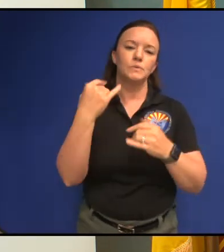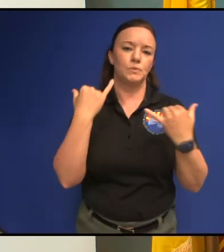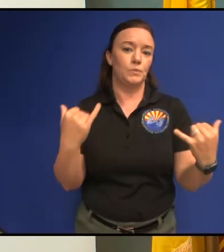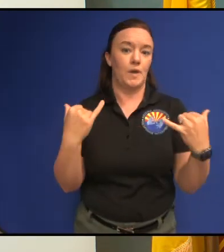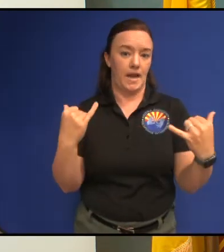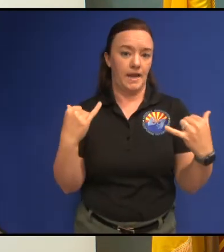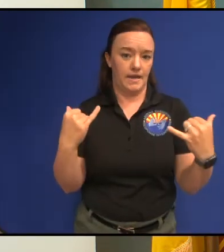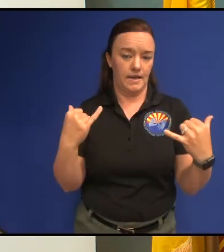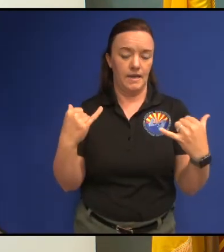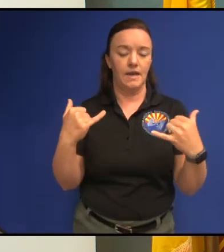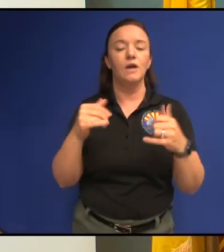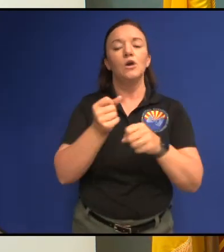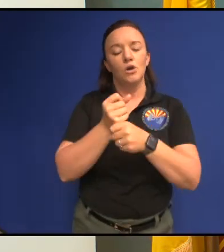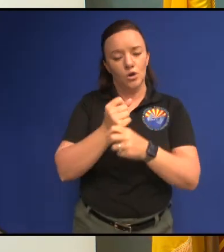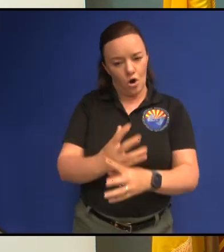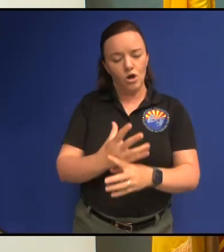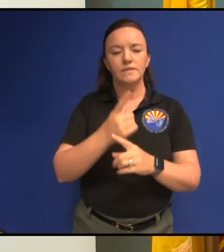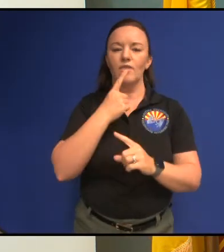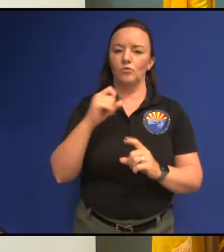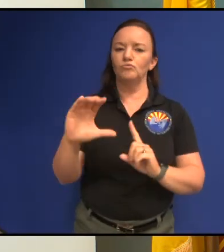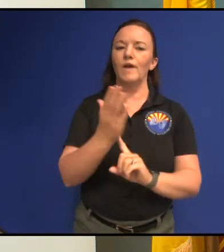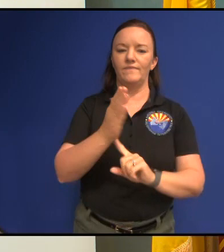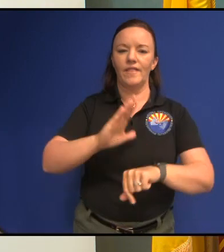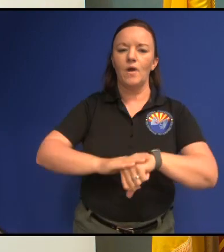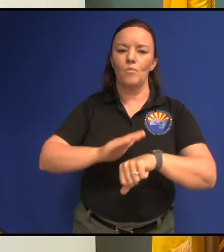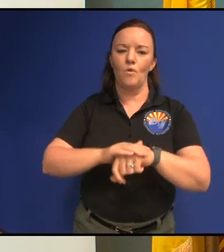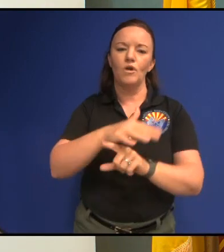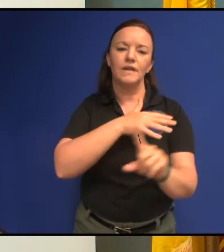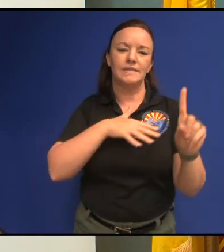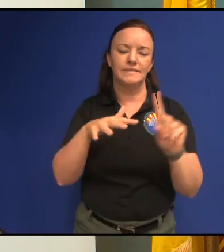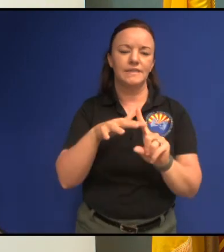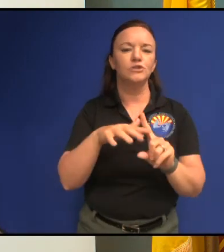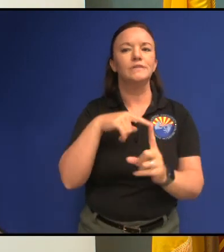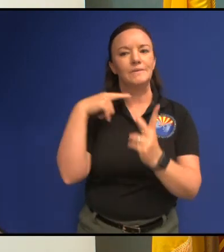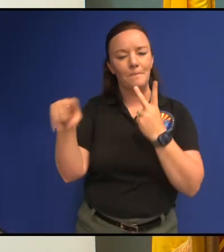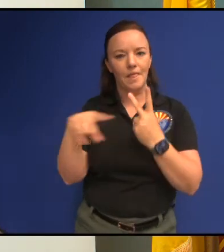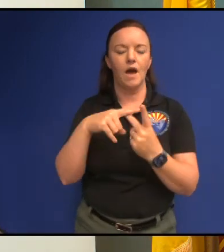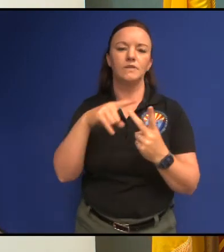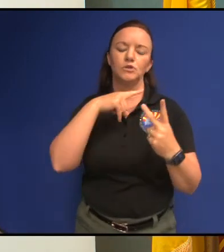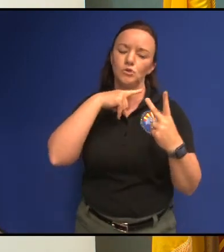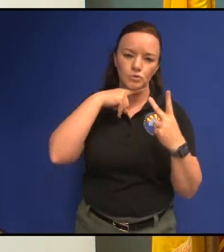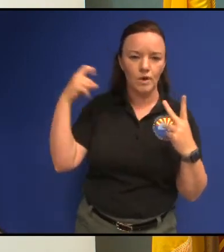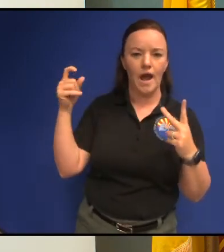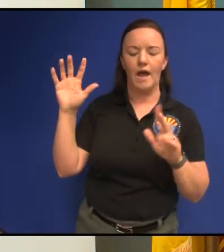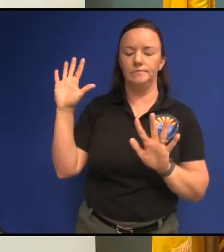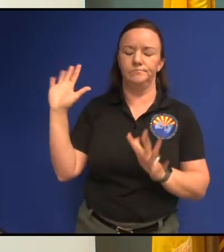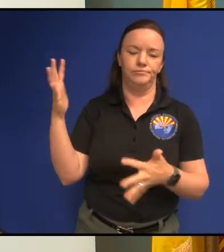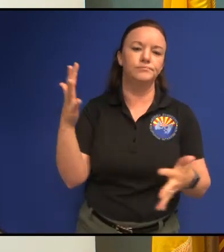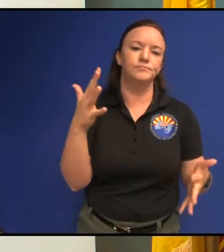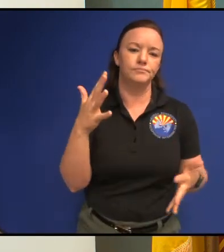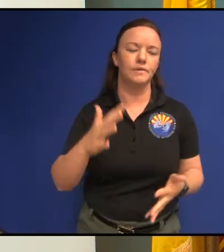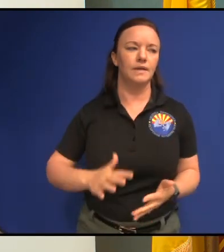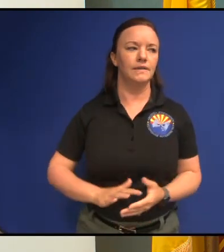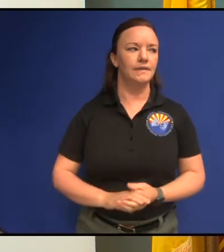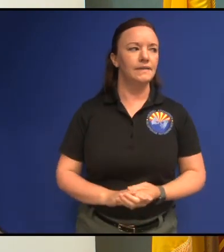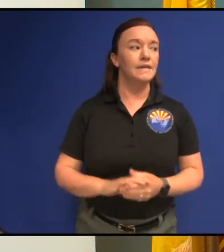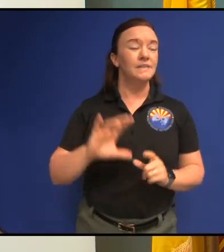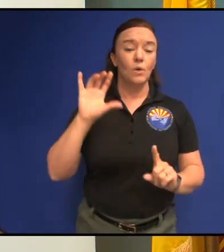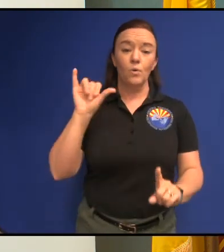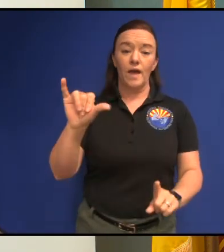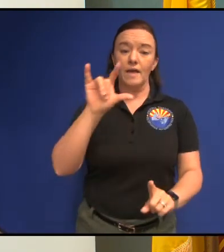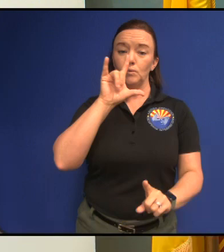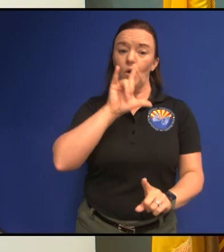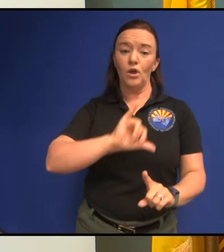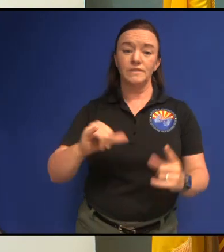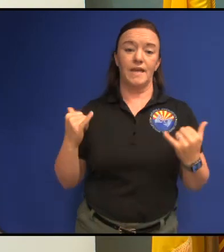what's promoting those red flag warning conditions alongside these really dry and really windy conditions. So that's what we're looking at